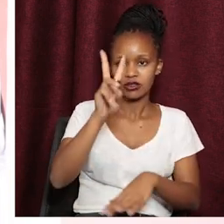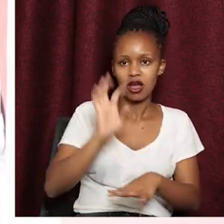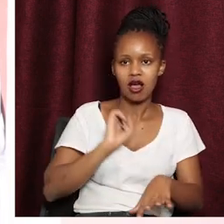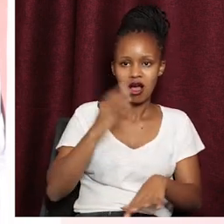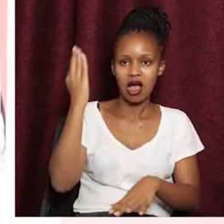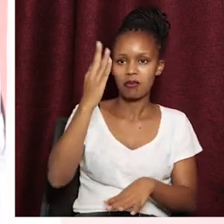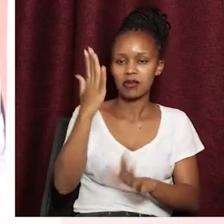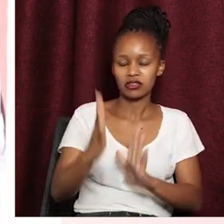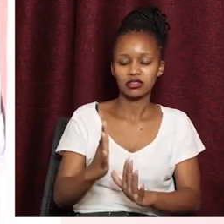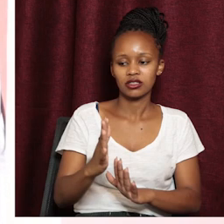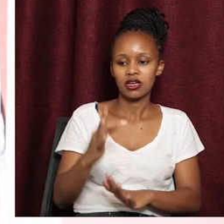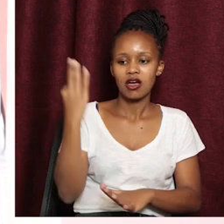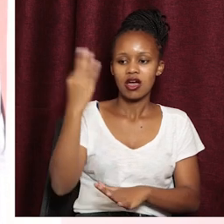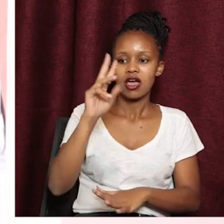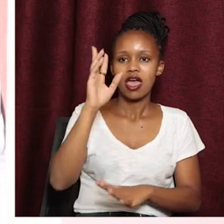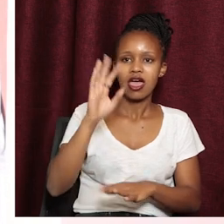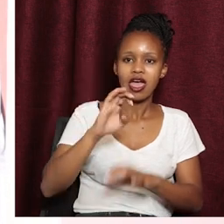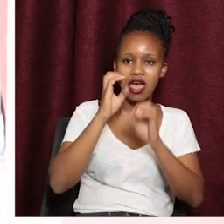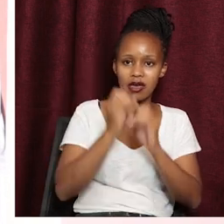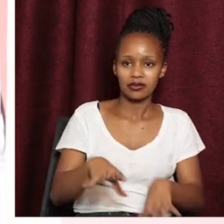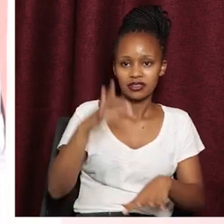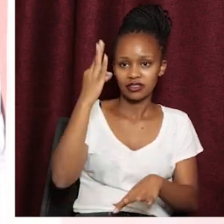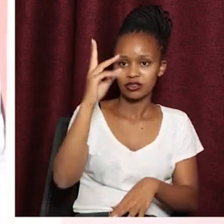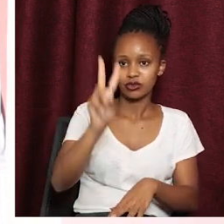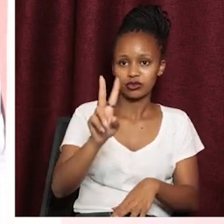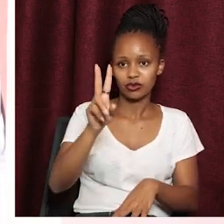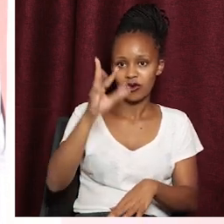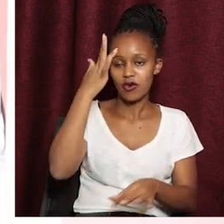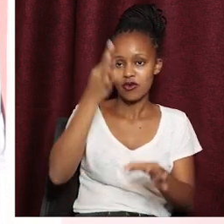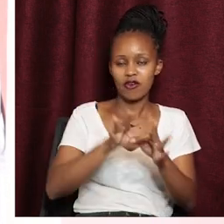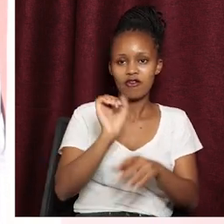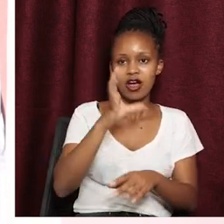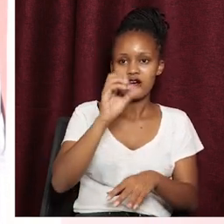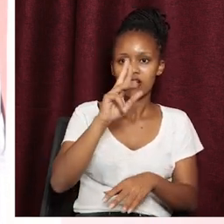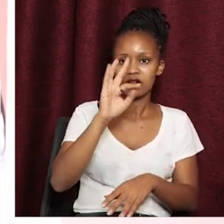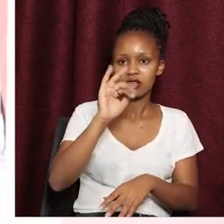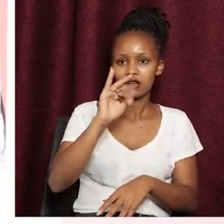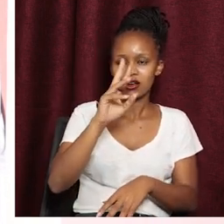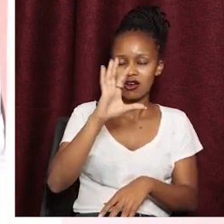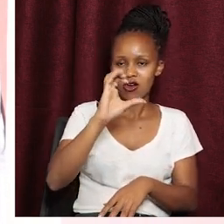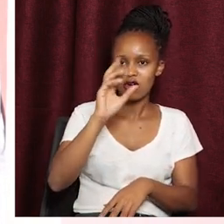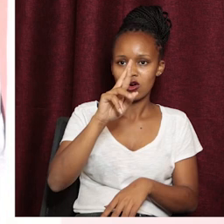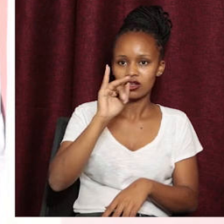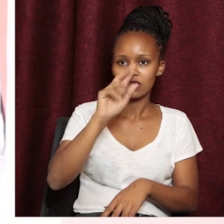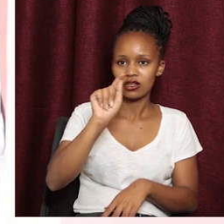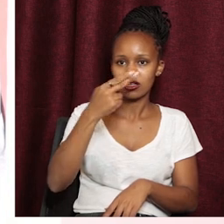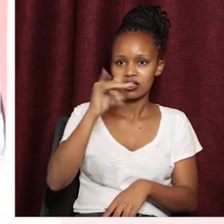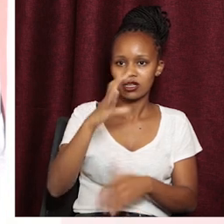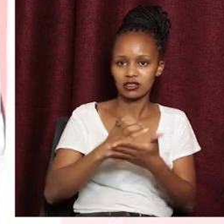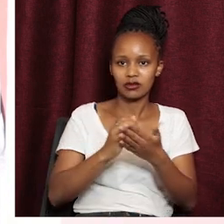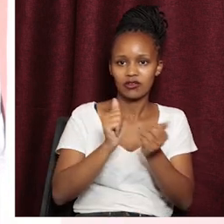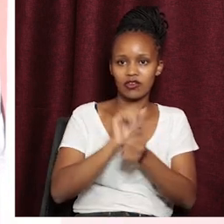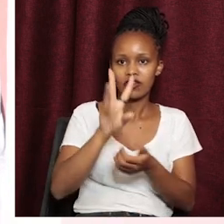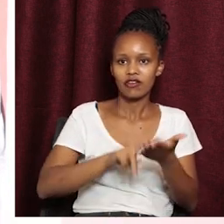our preaching, empty to your faith. 1 Corinthians chapter 15, verse